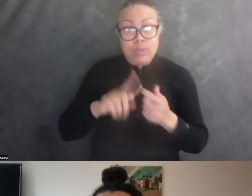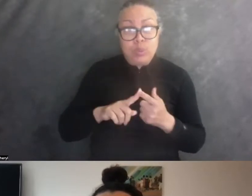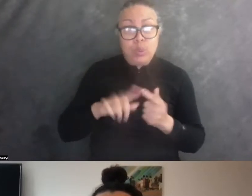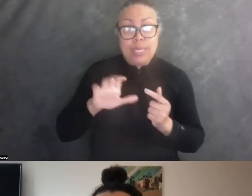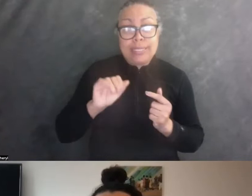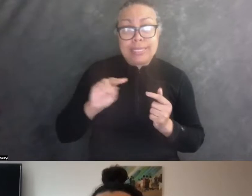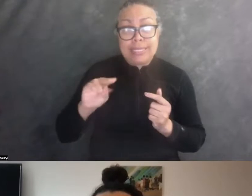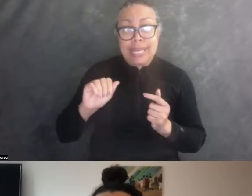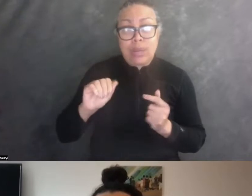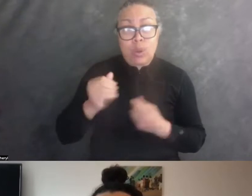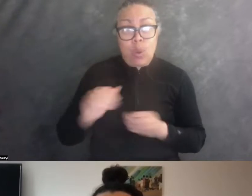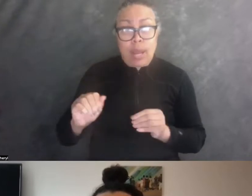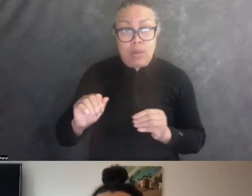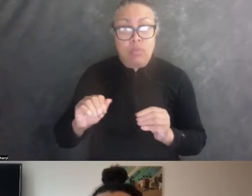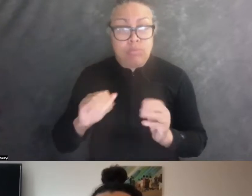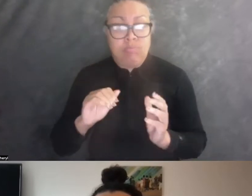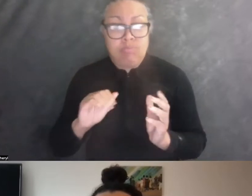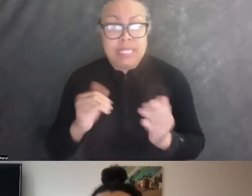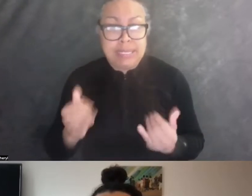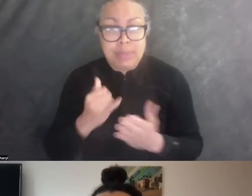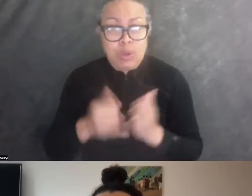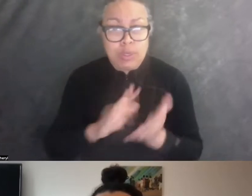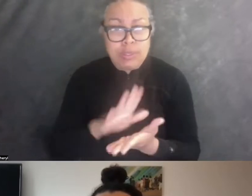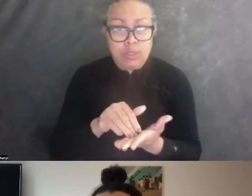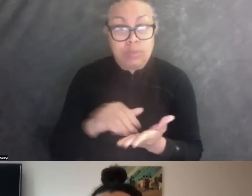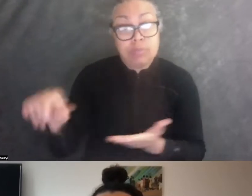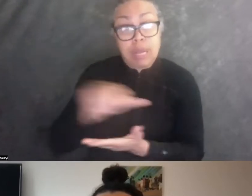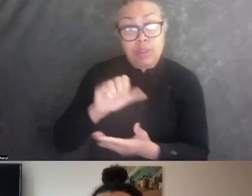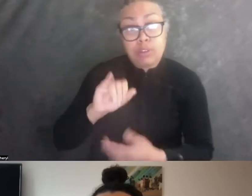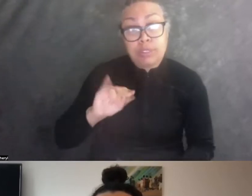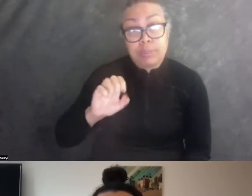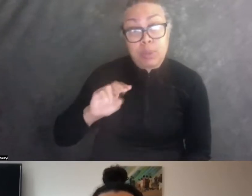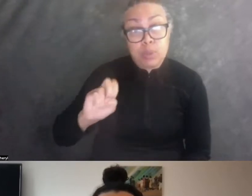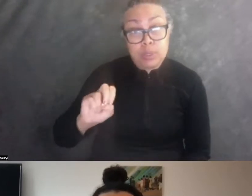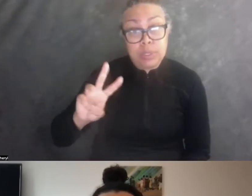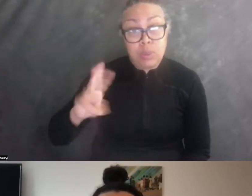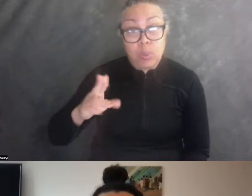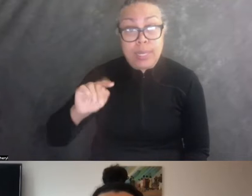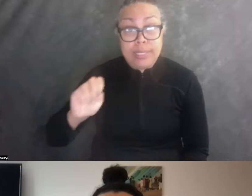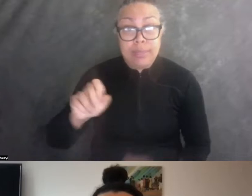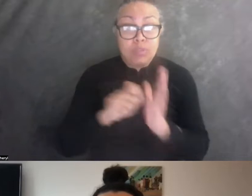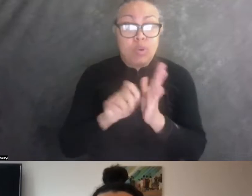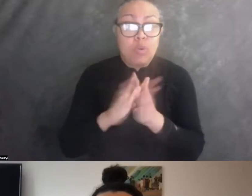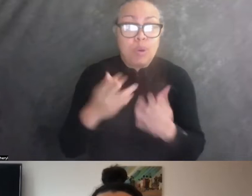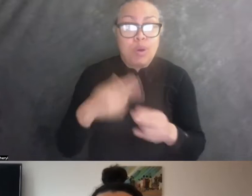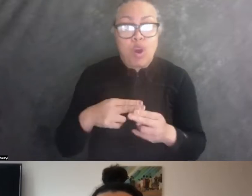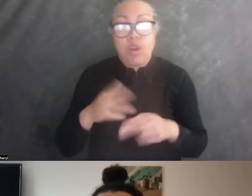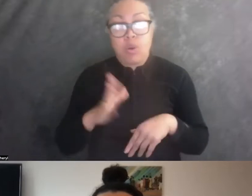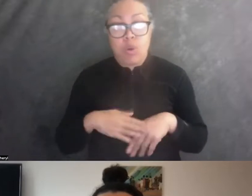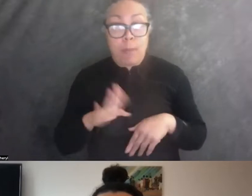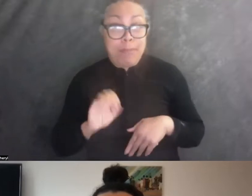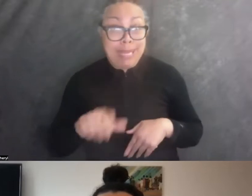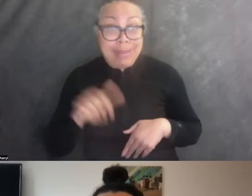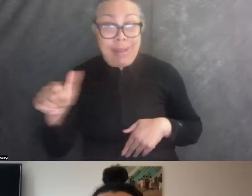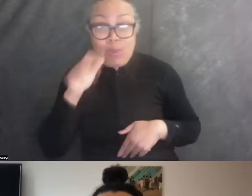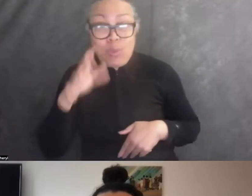other interlocutor, my other guest, is Simone White, the author of On Being the Other Woman, which is forthcoming with Duke University